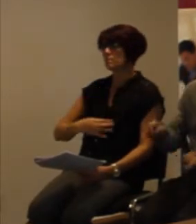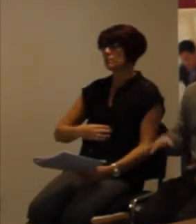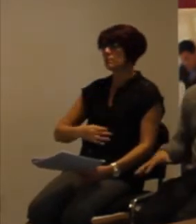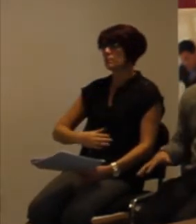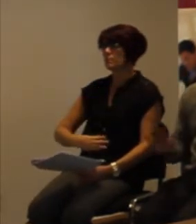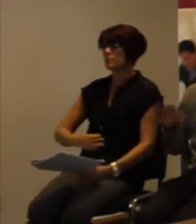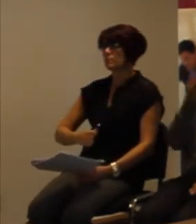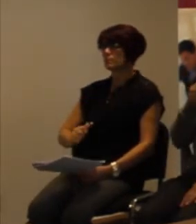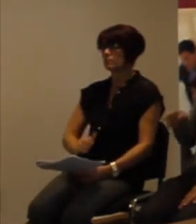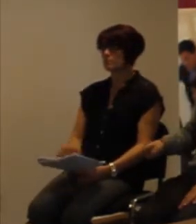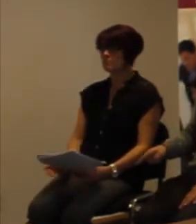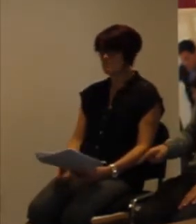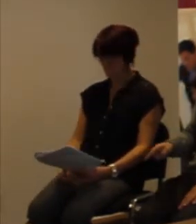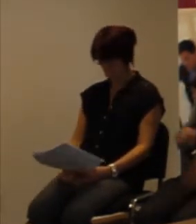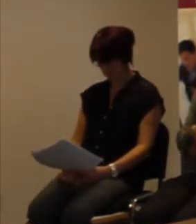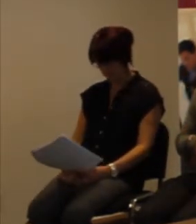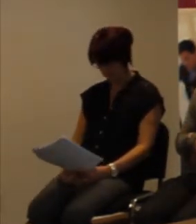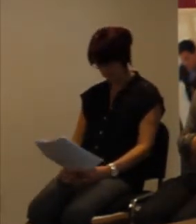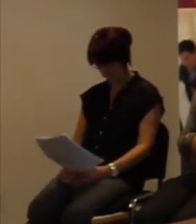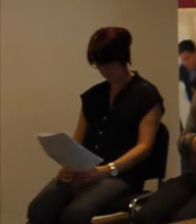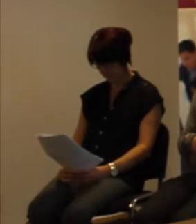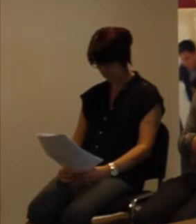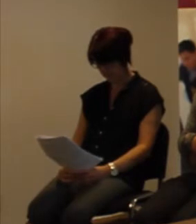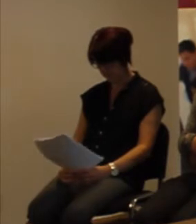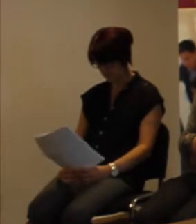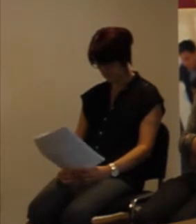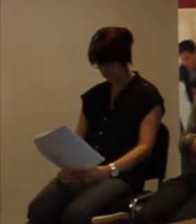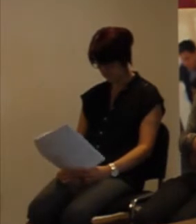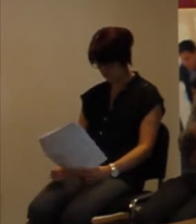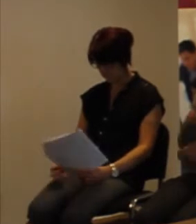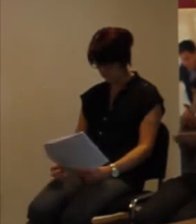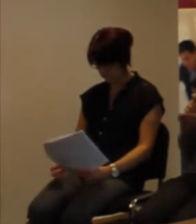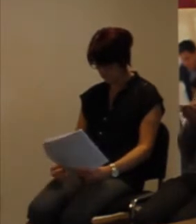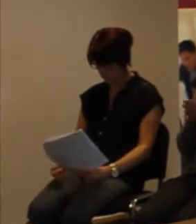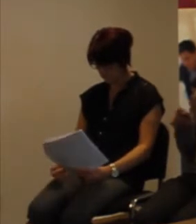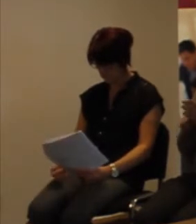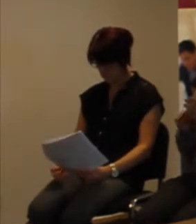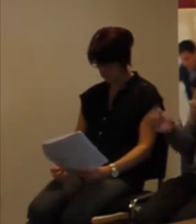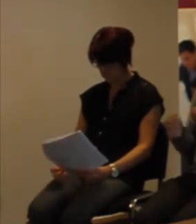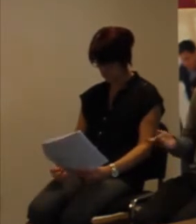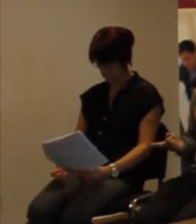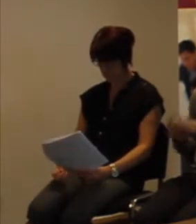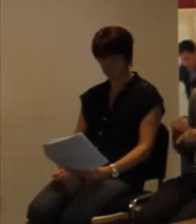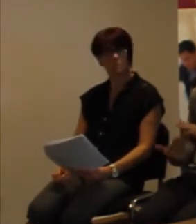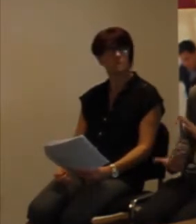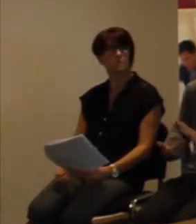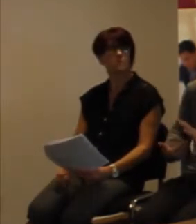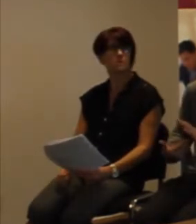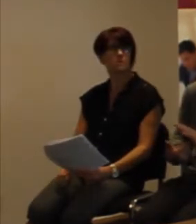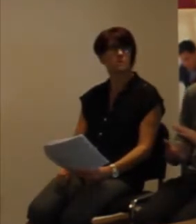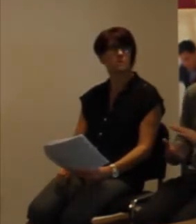that can undermine the quality of assessment. A scribe should offer no quality related comment. So again, it's writing